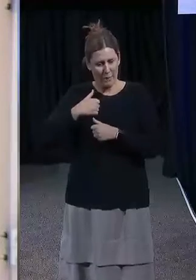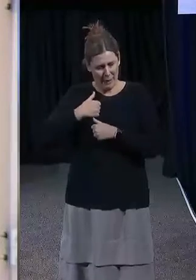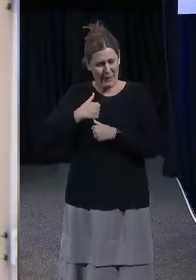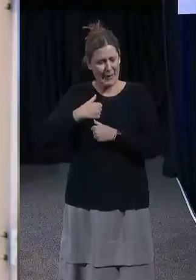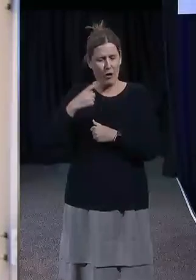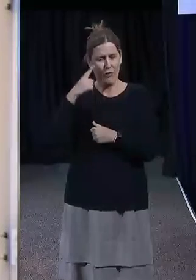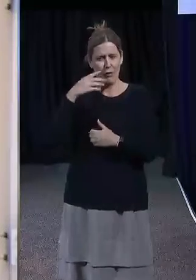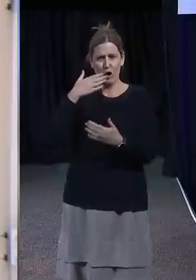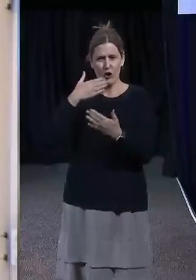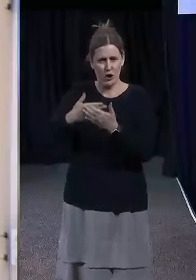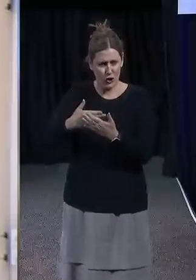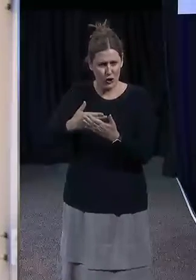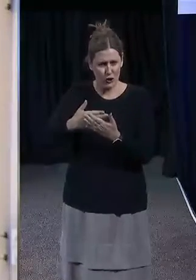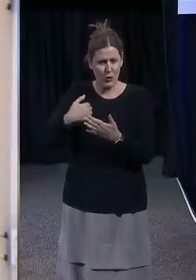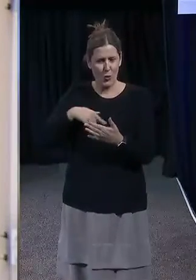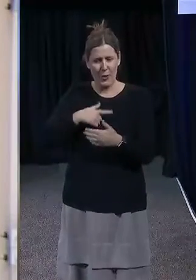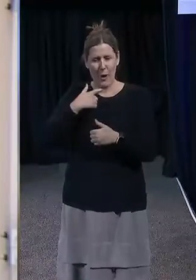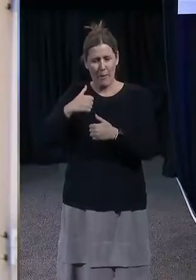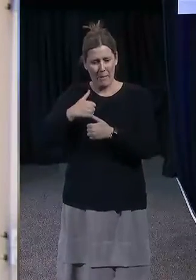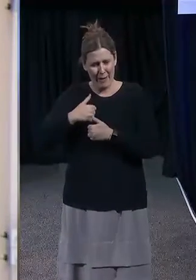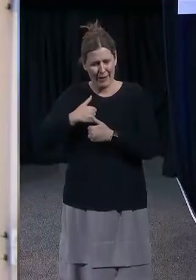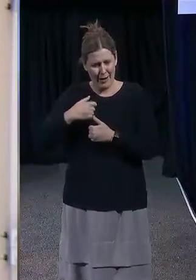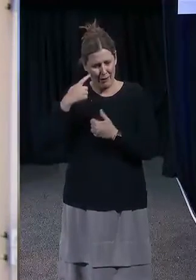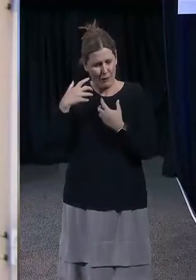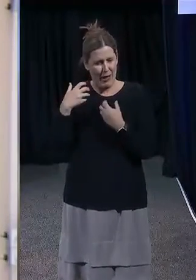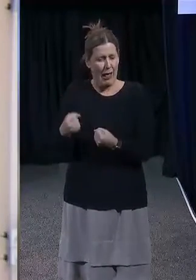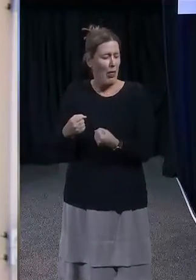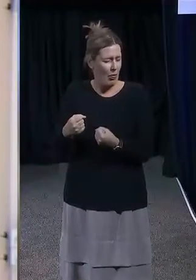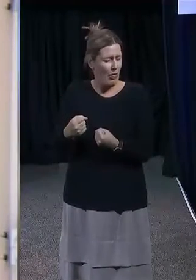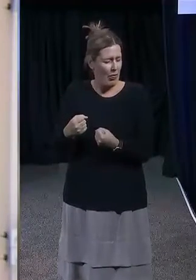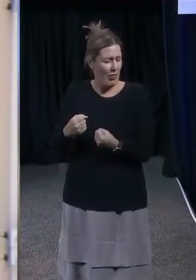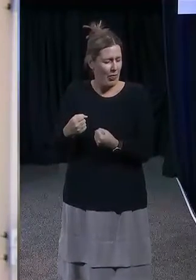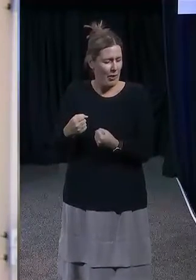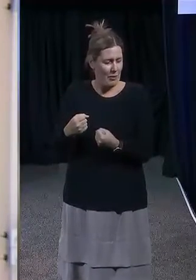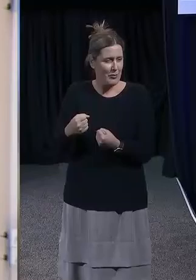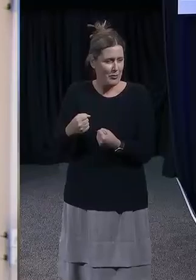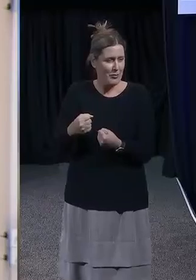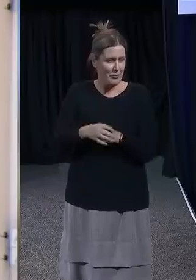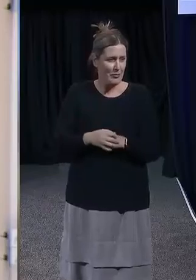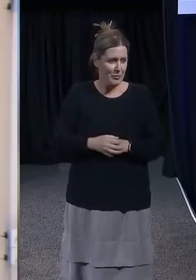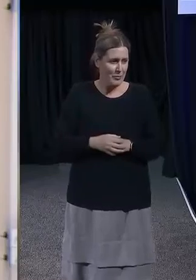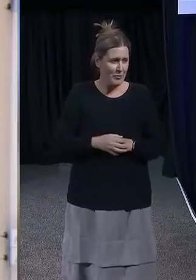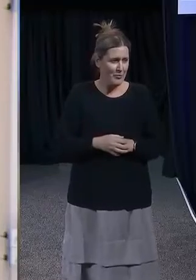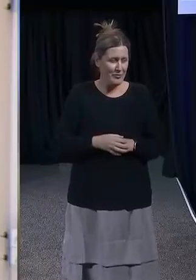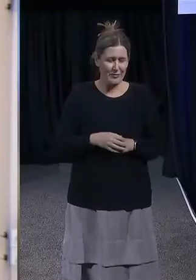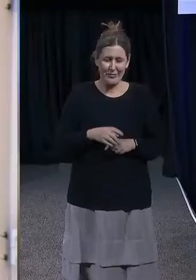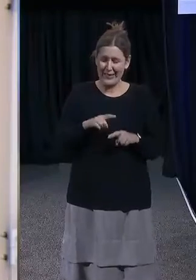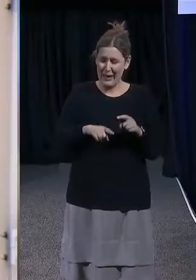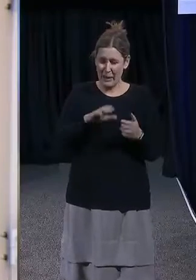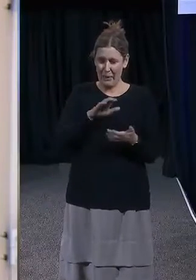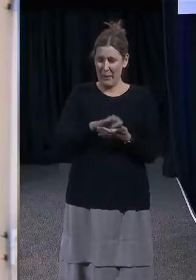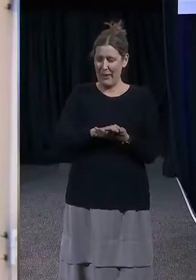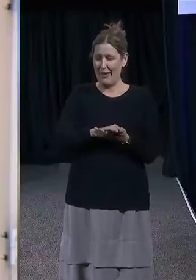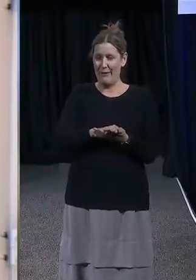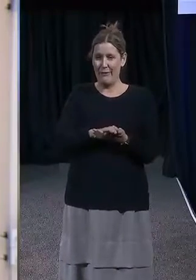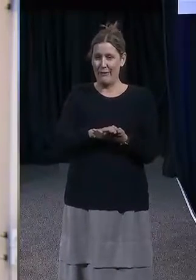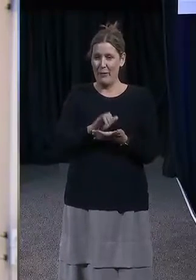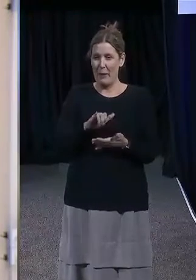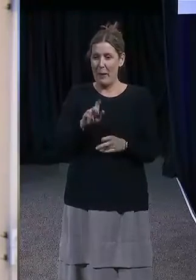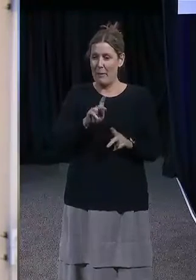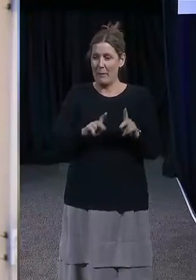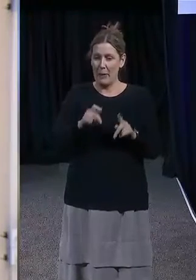good, we are military for health. That is unbelievable that people do